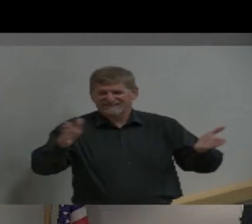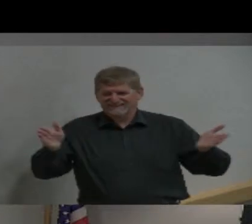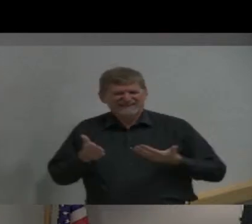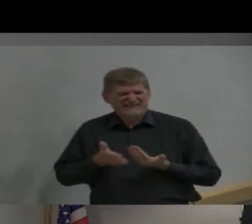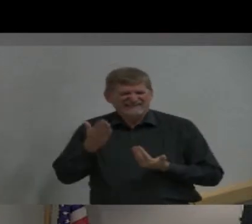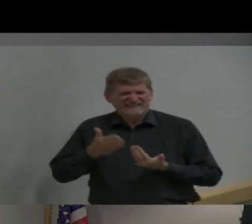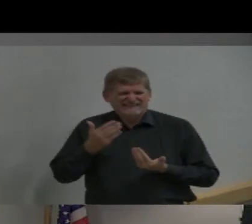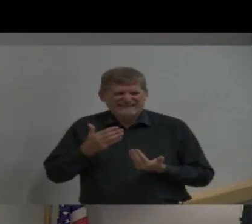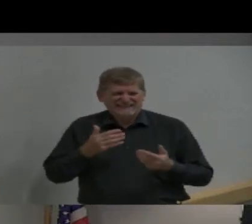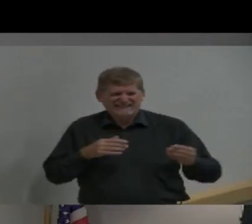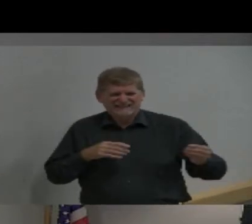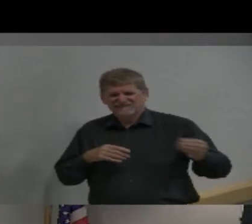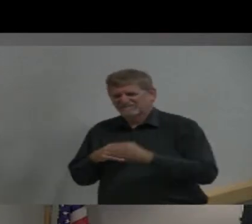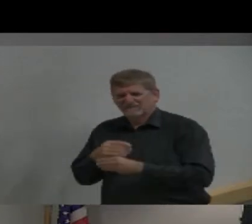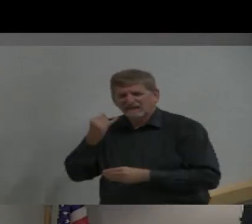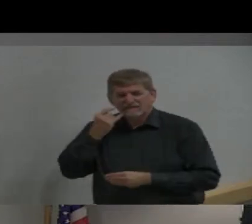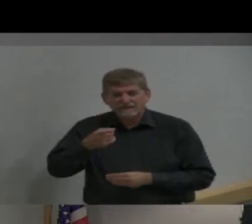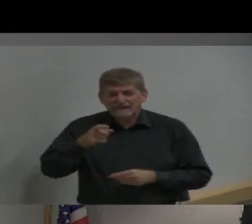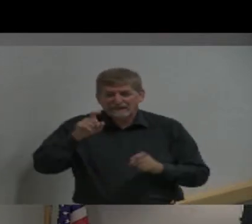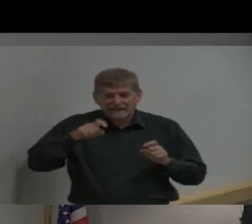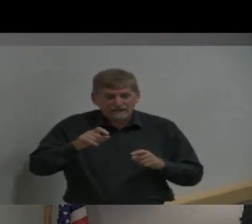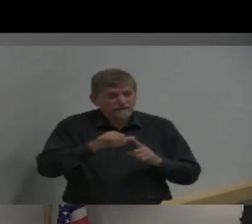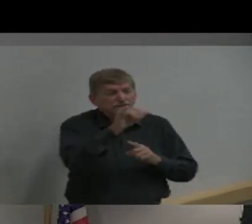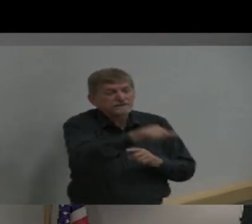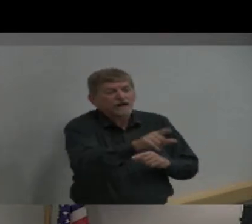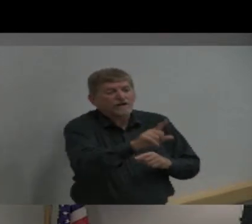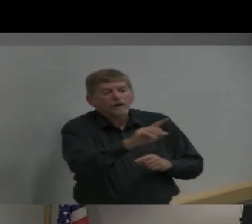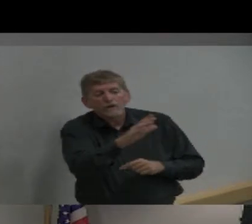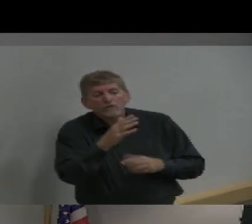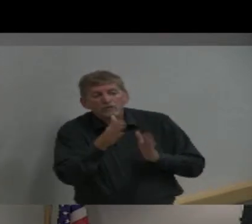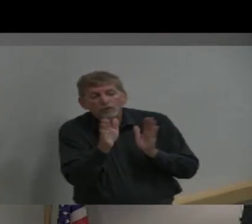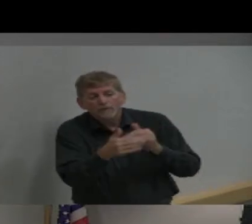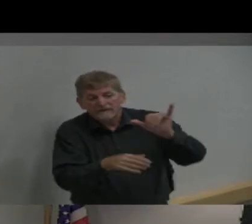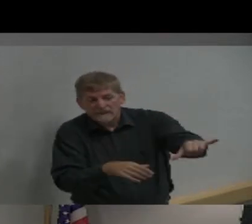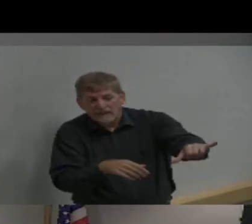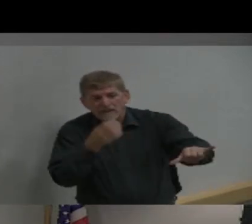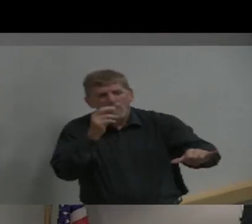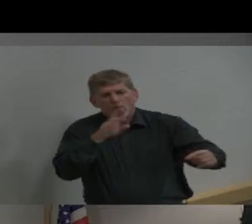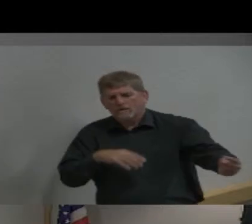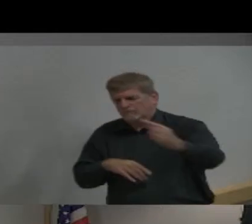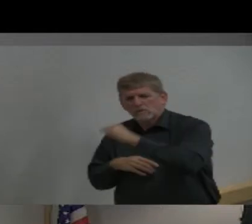place or move to the isolation space.